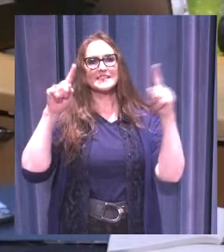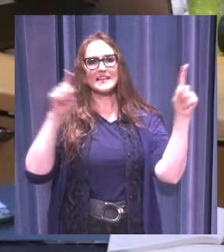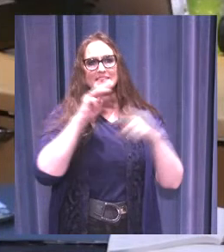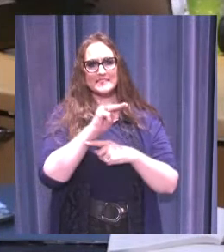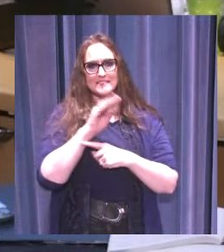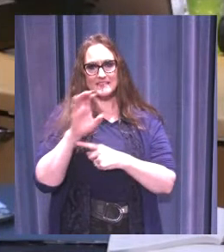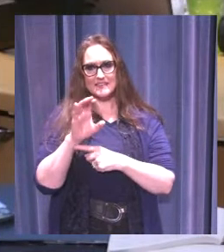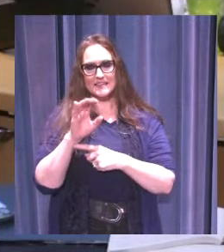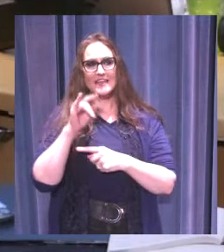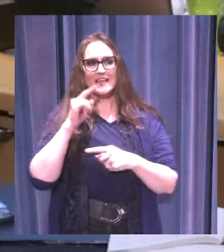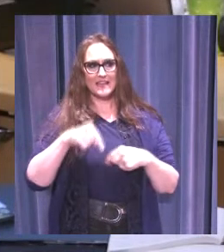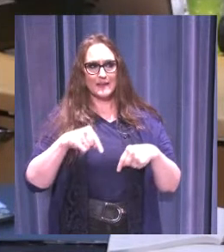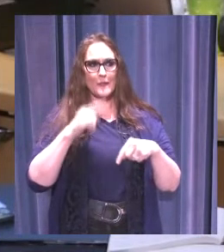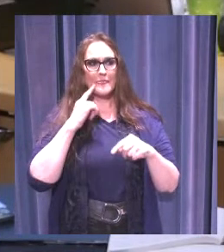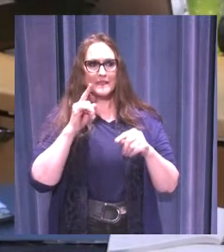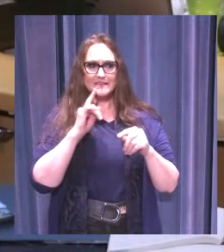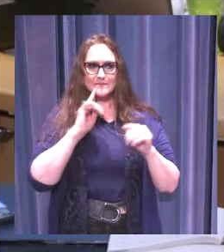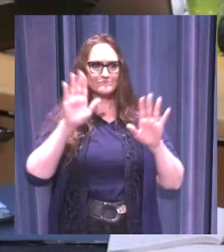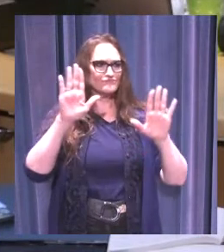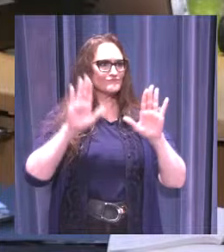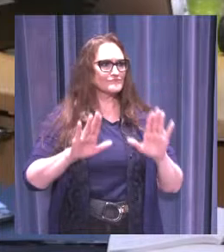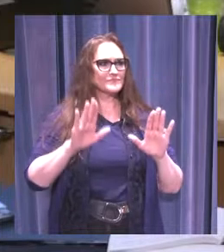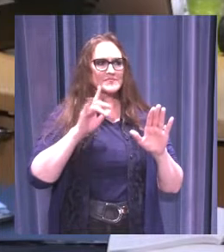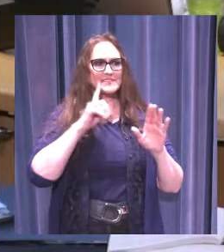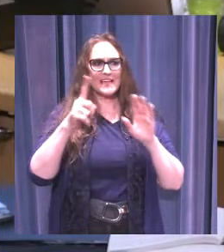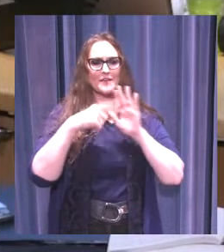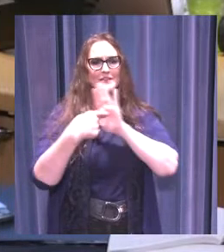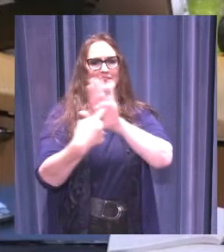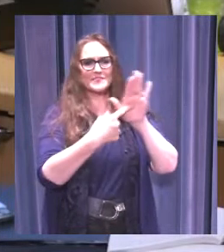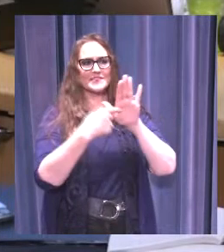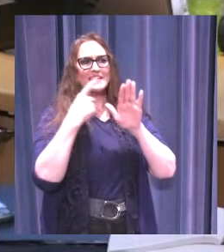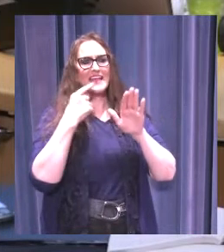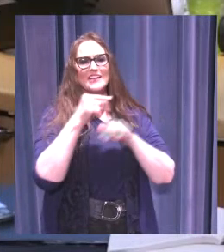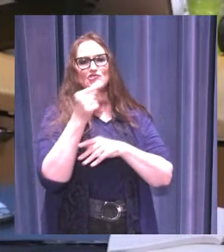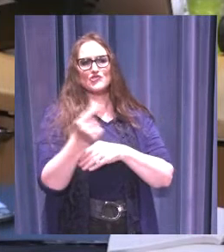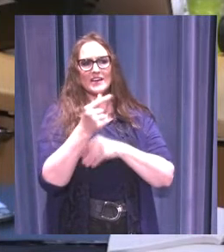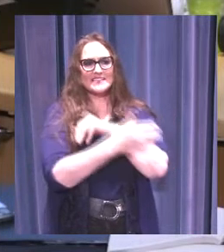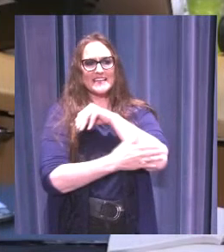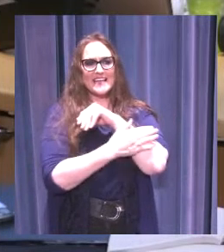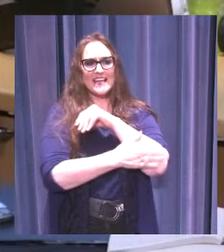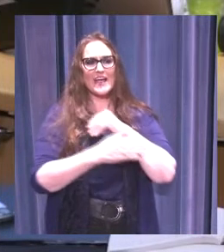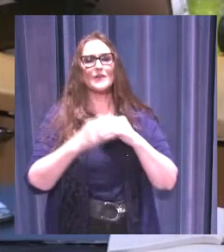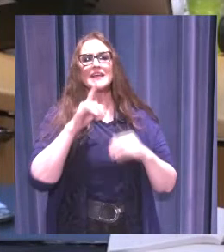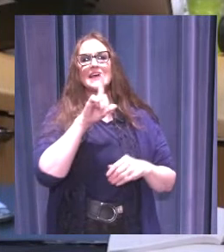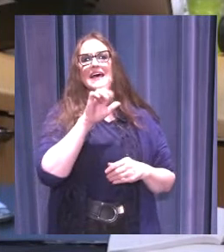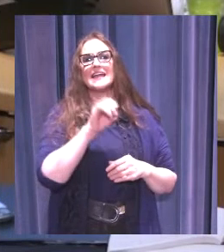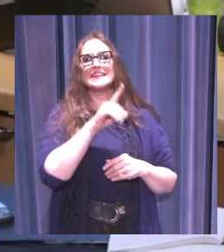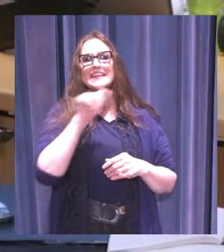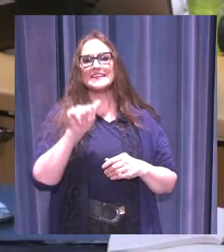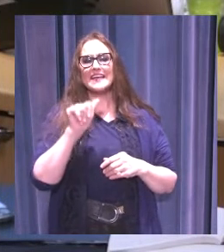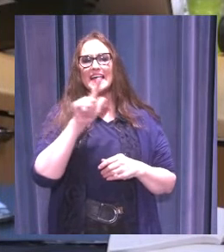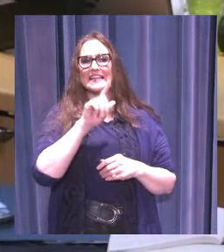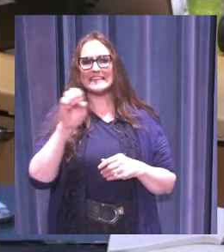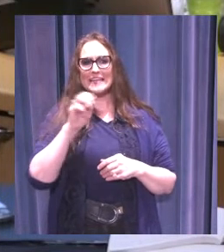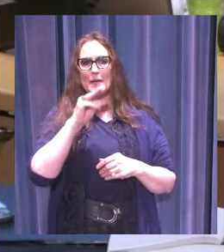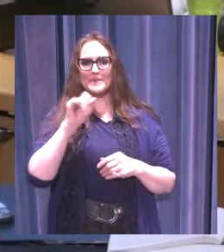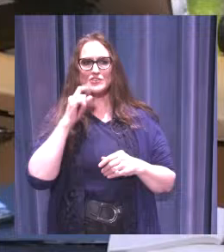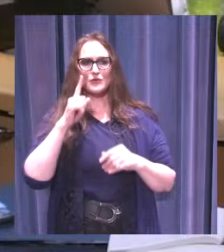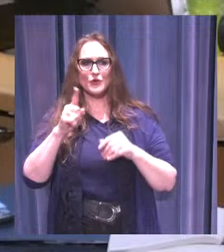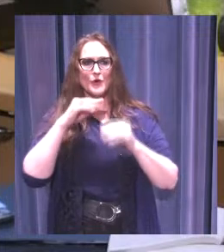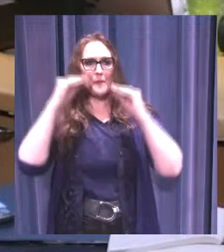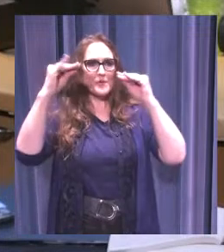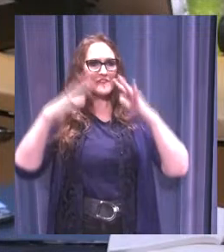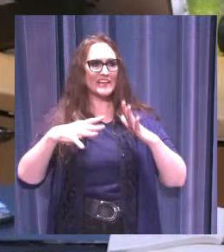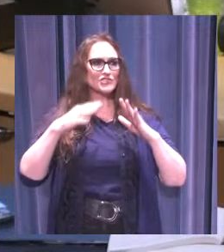College, this priceless lighthouse in the Genesee County community. Respectfully submitted, Linda Lee Massoud, Professor, Information